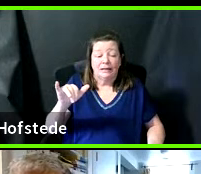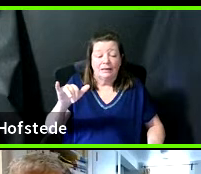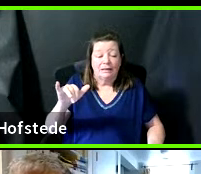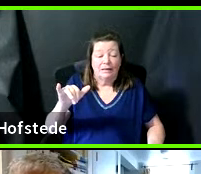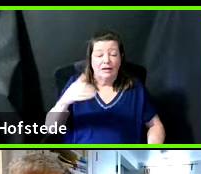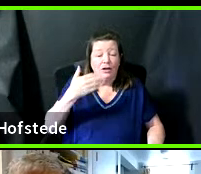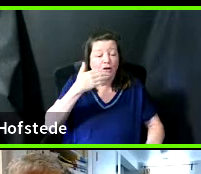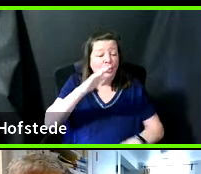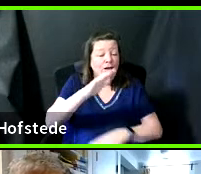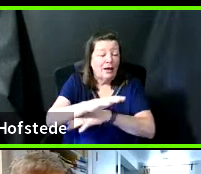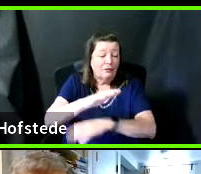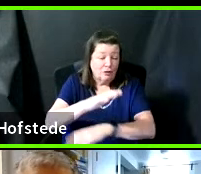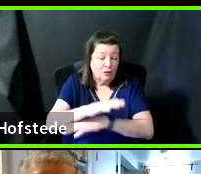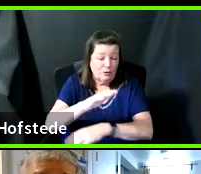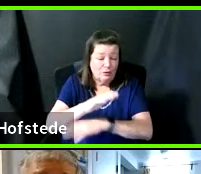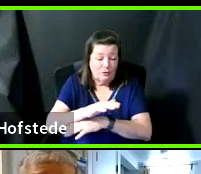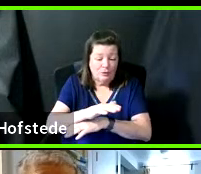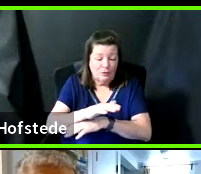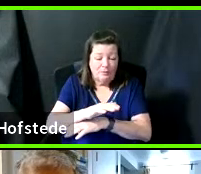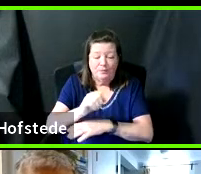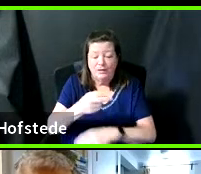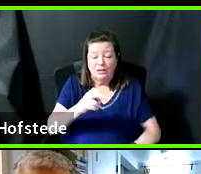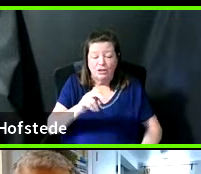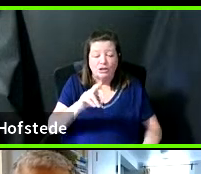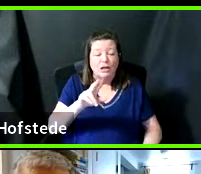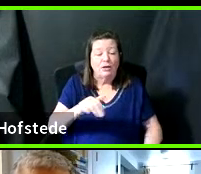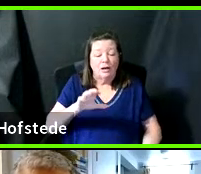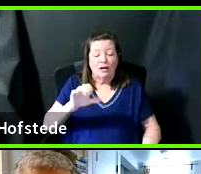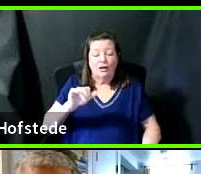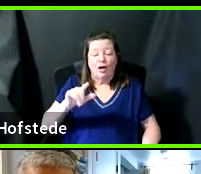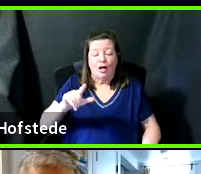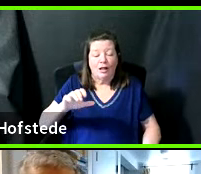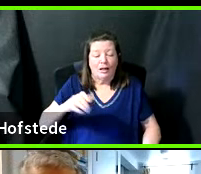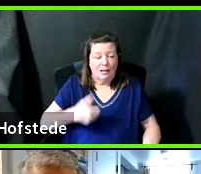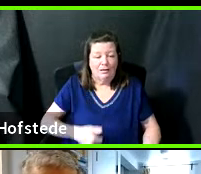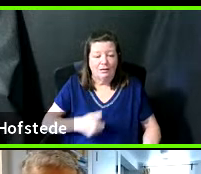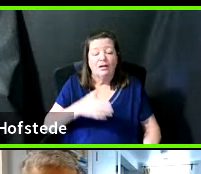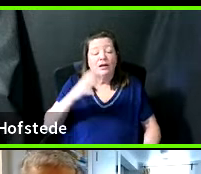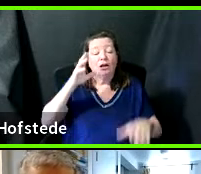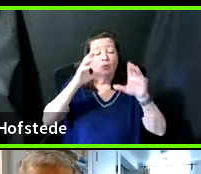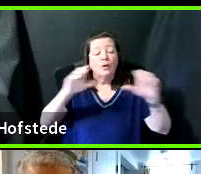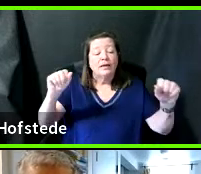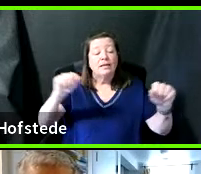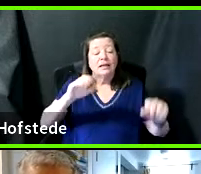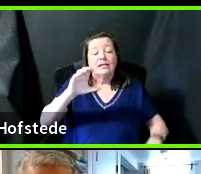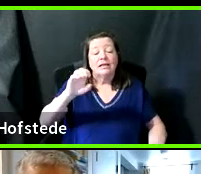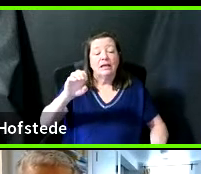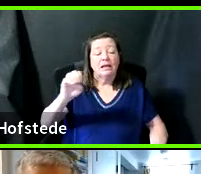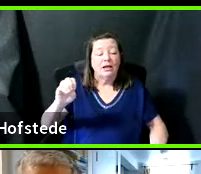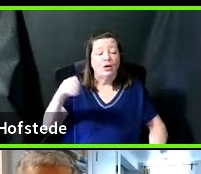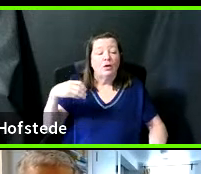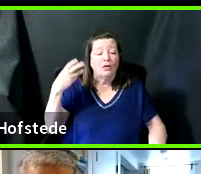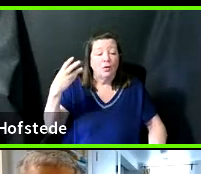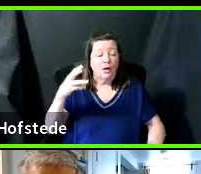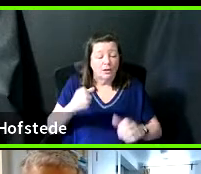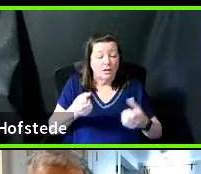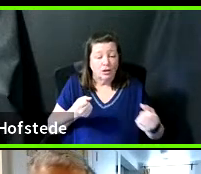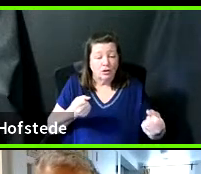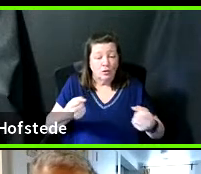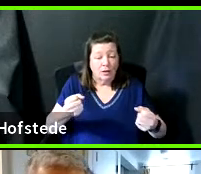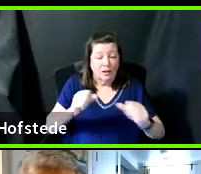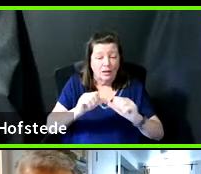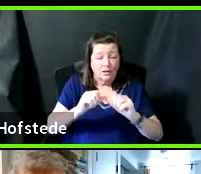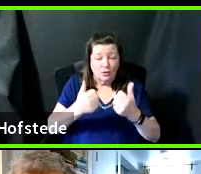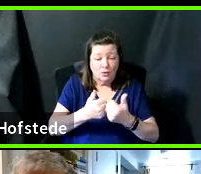Good afternoon, Sherry Call, President and CEO of the Washington Trucking Association